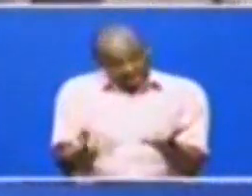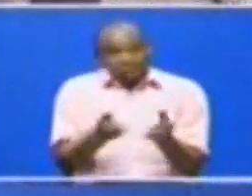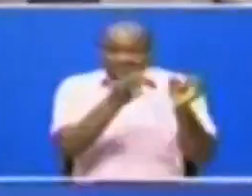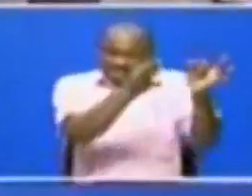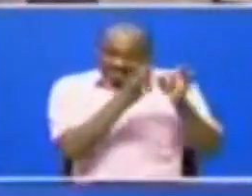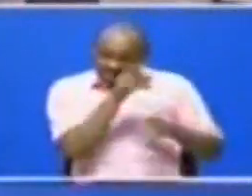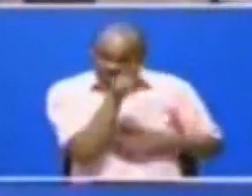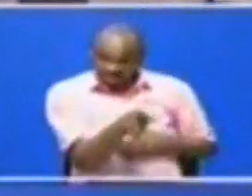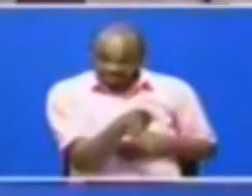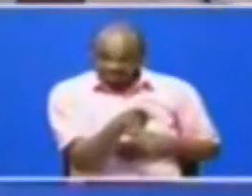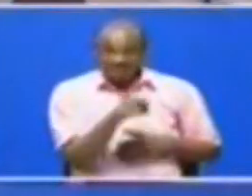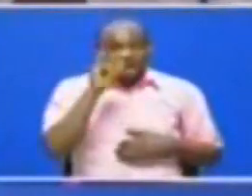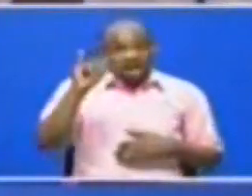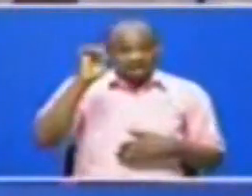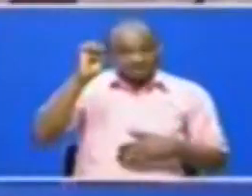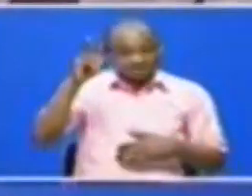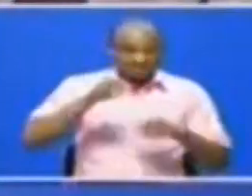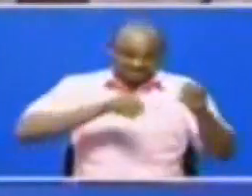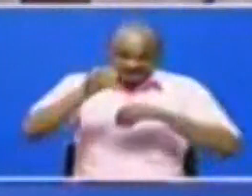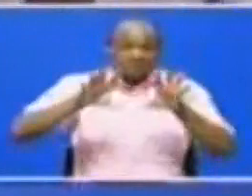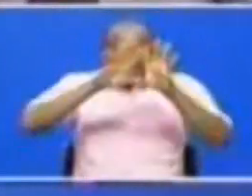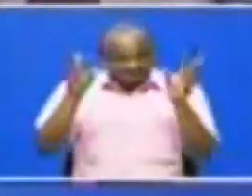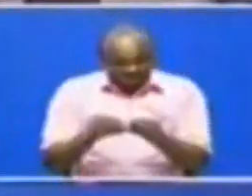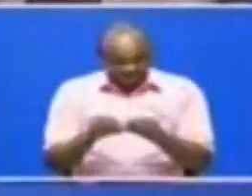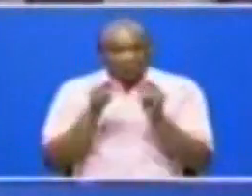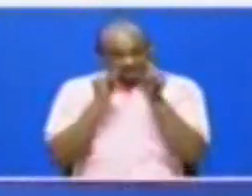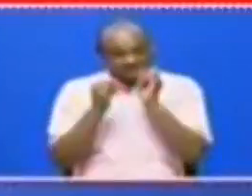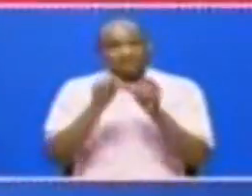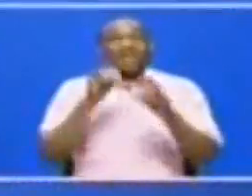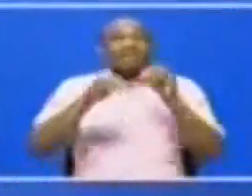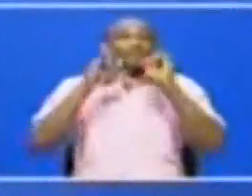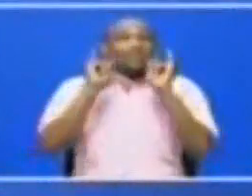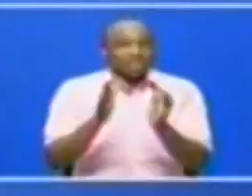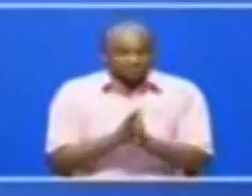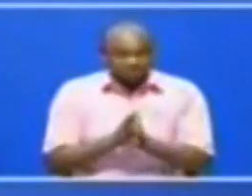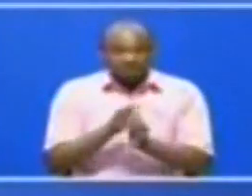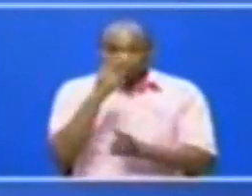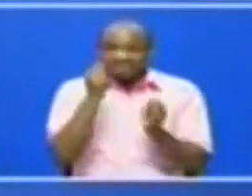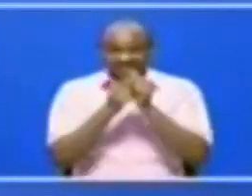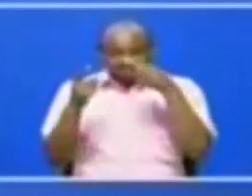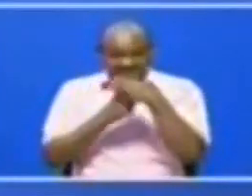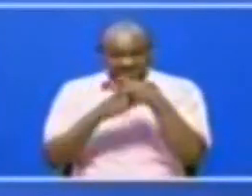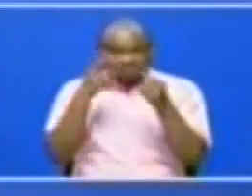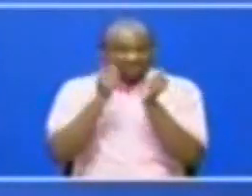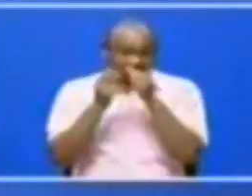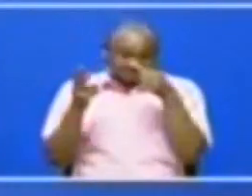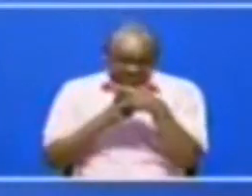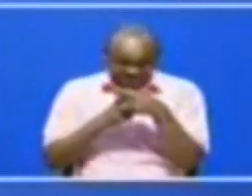Treasury as IEBC drafts a budget for the fresh polls. Between the 2016-2017 and